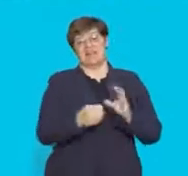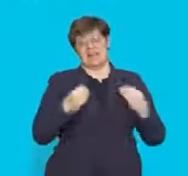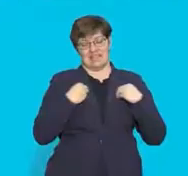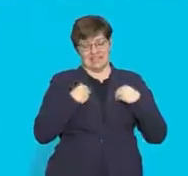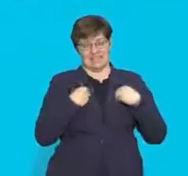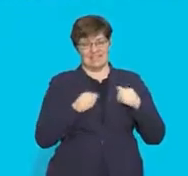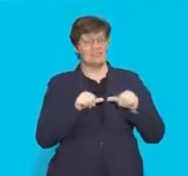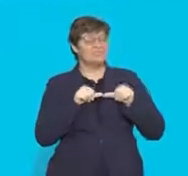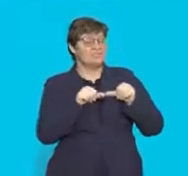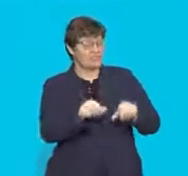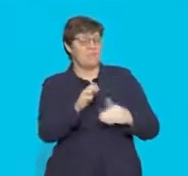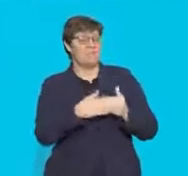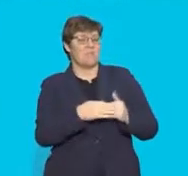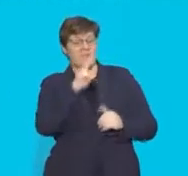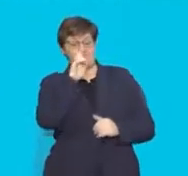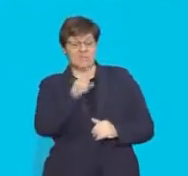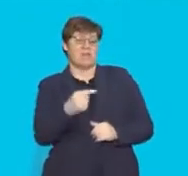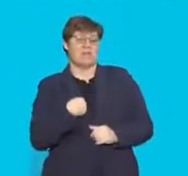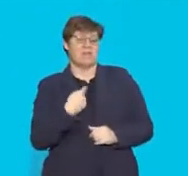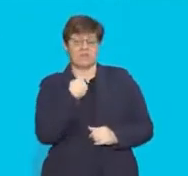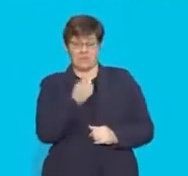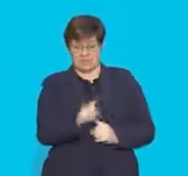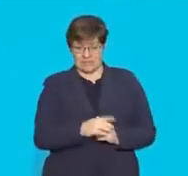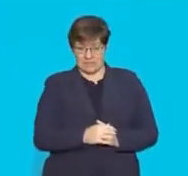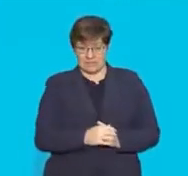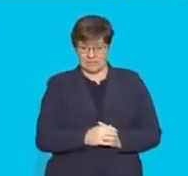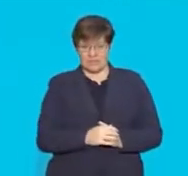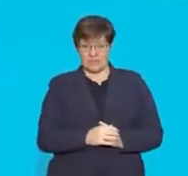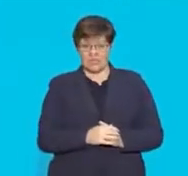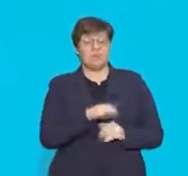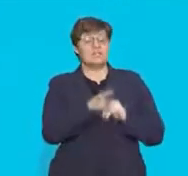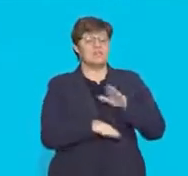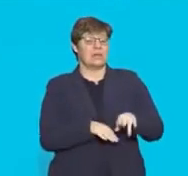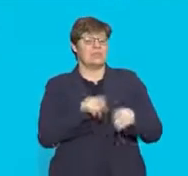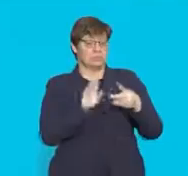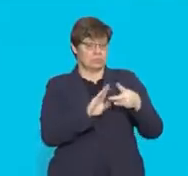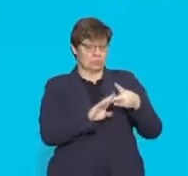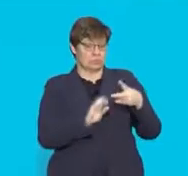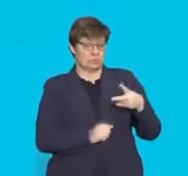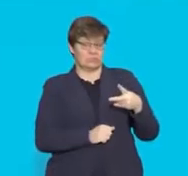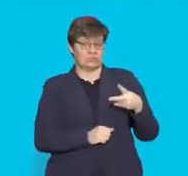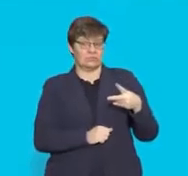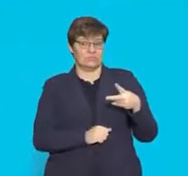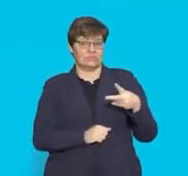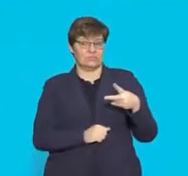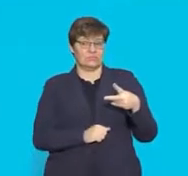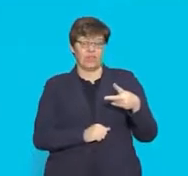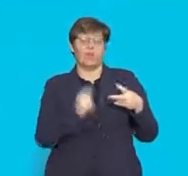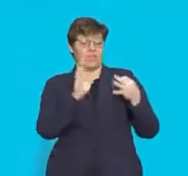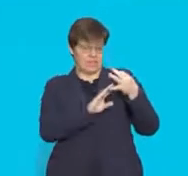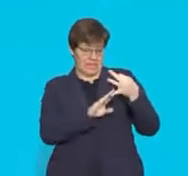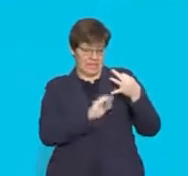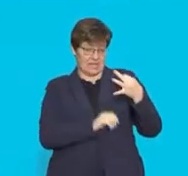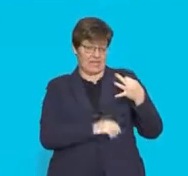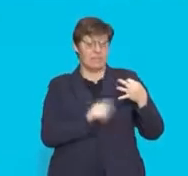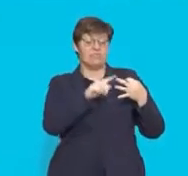more? Stay with us. You'll see exactly what I'm talking about. Okay, so this was step number 2. We had step number 3